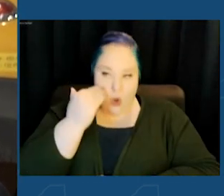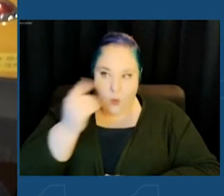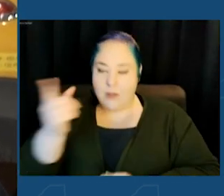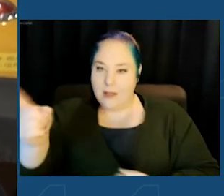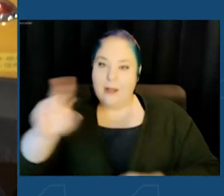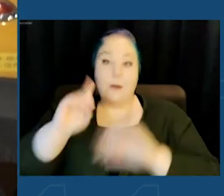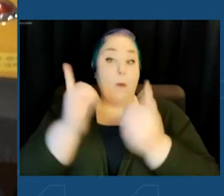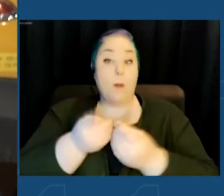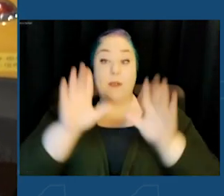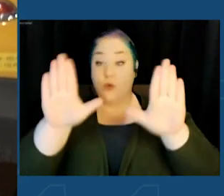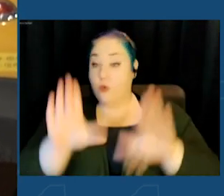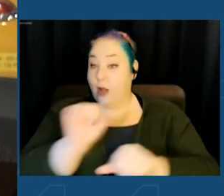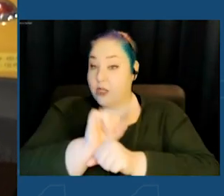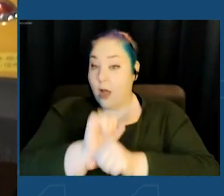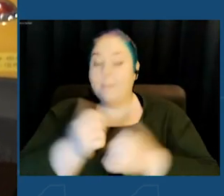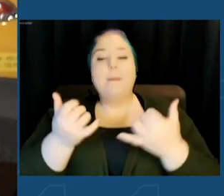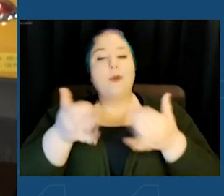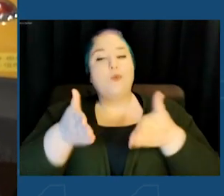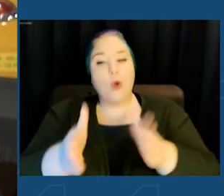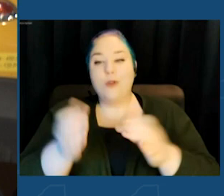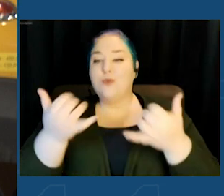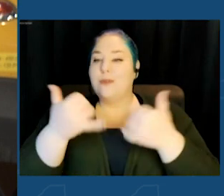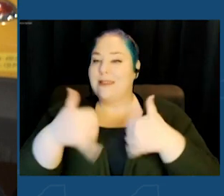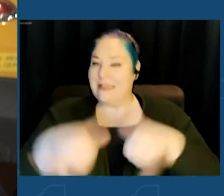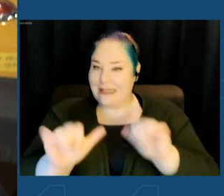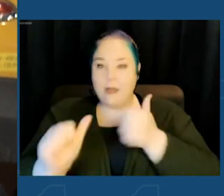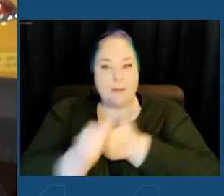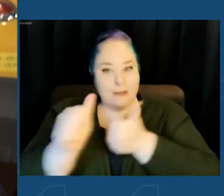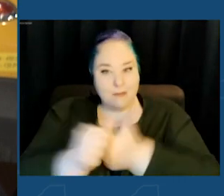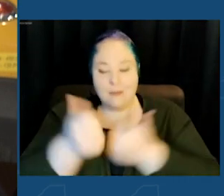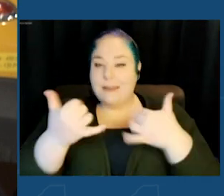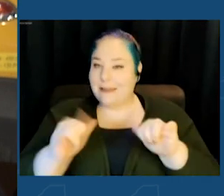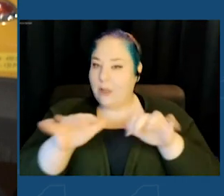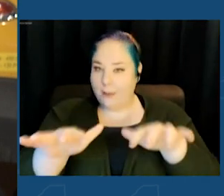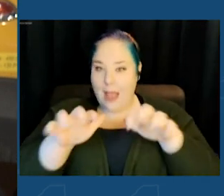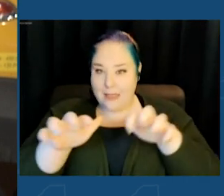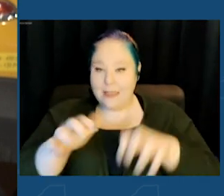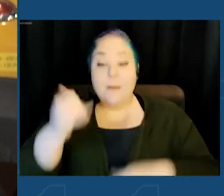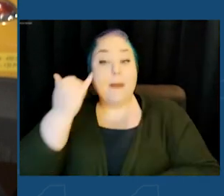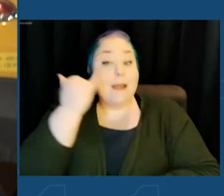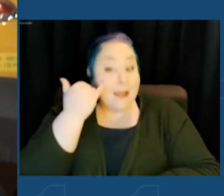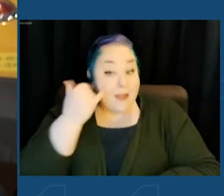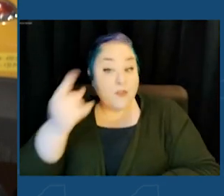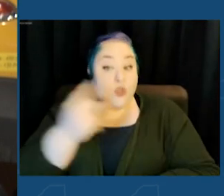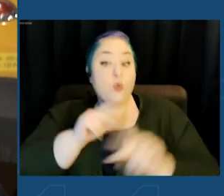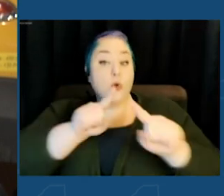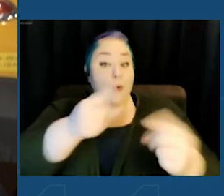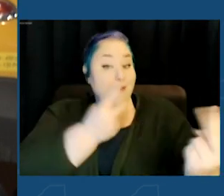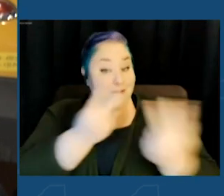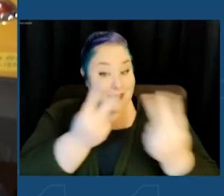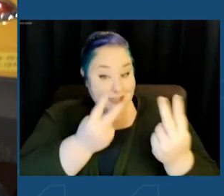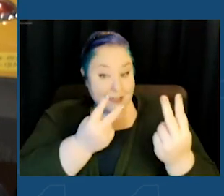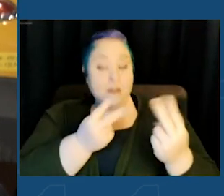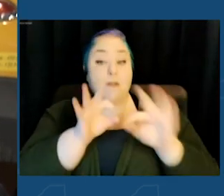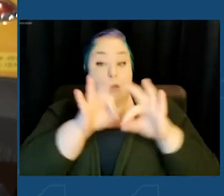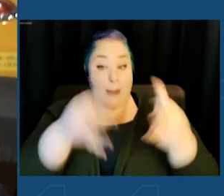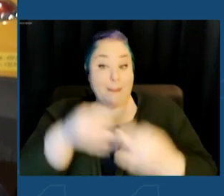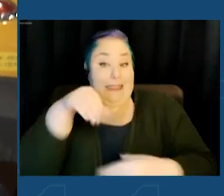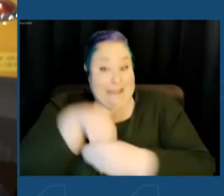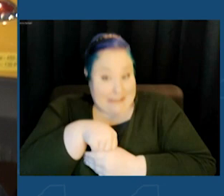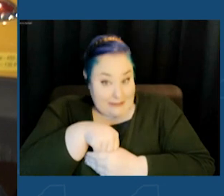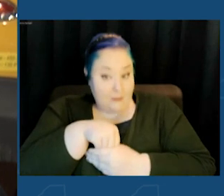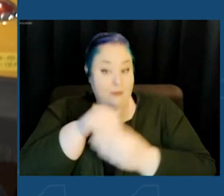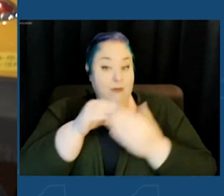now will still be treacherous they will still be icy but if you are visiting family within the city uh you should